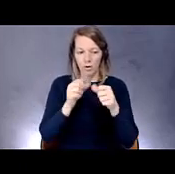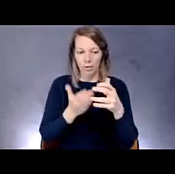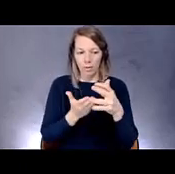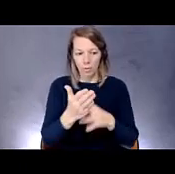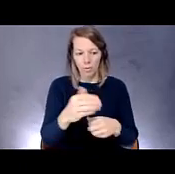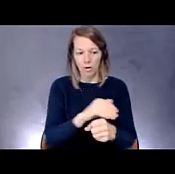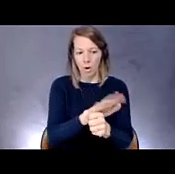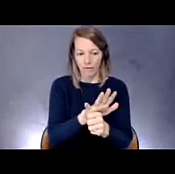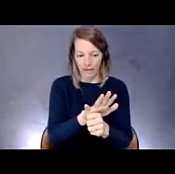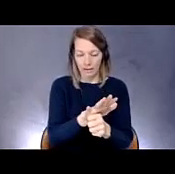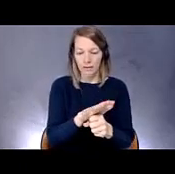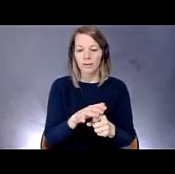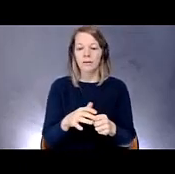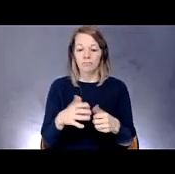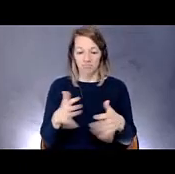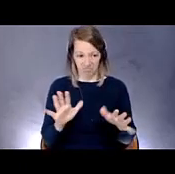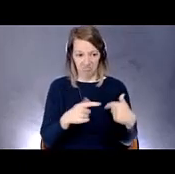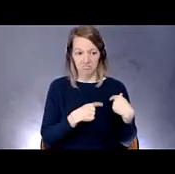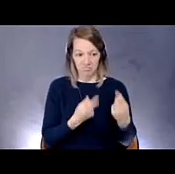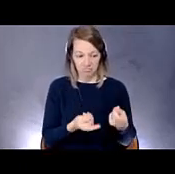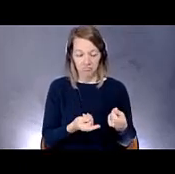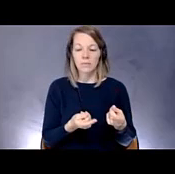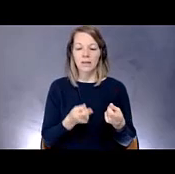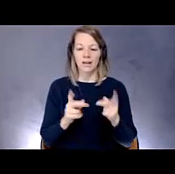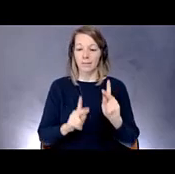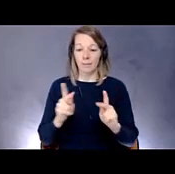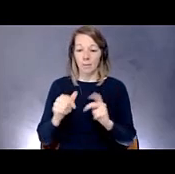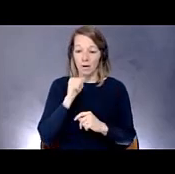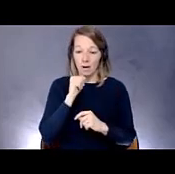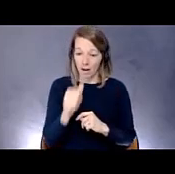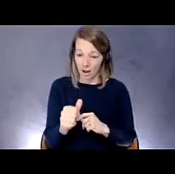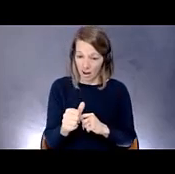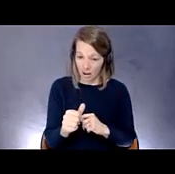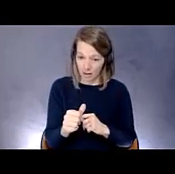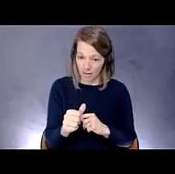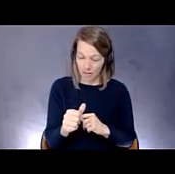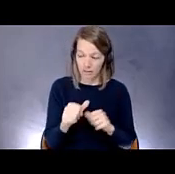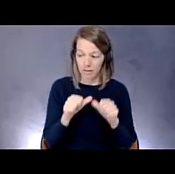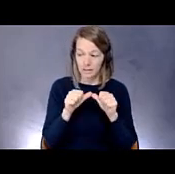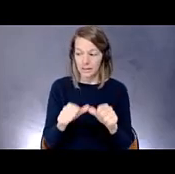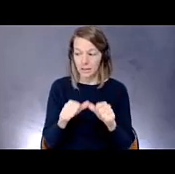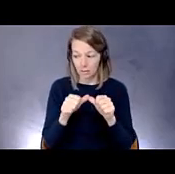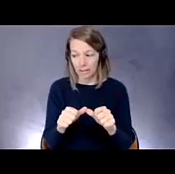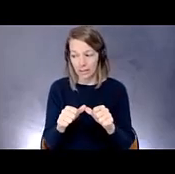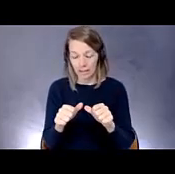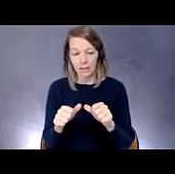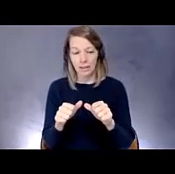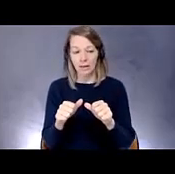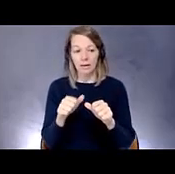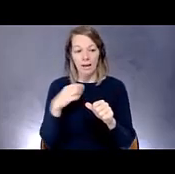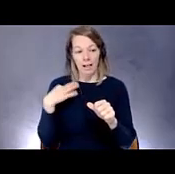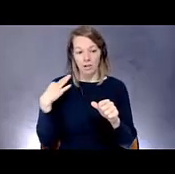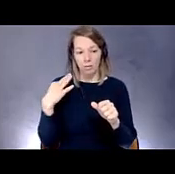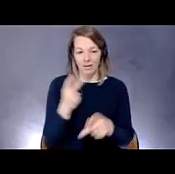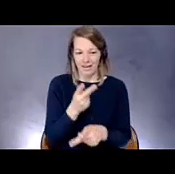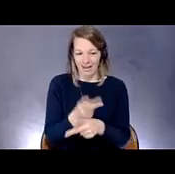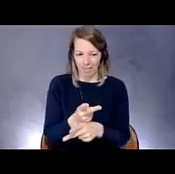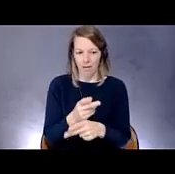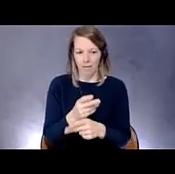pandemic. And we have done so. And even if people were not continually eligible for Medicaid, we kept them on the